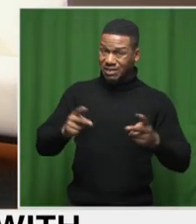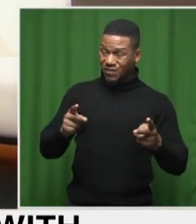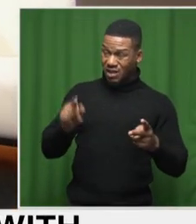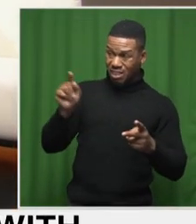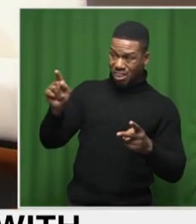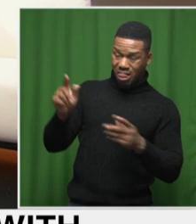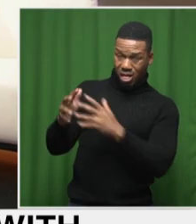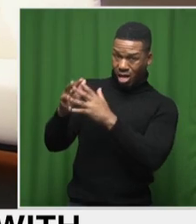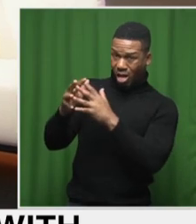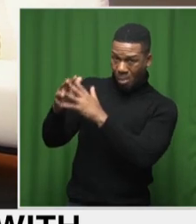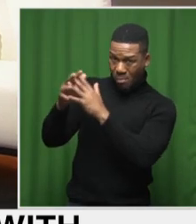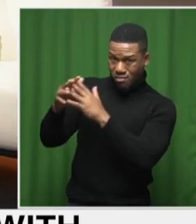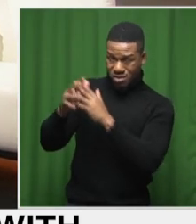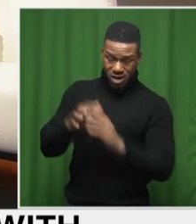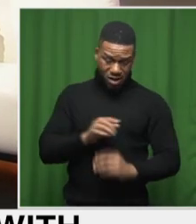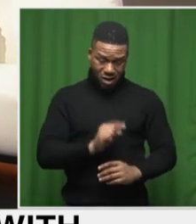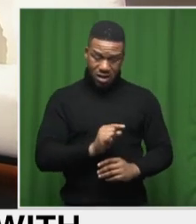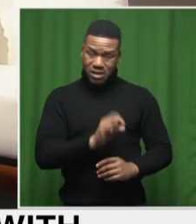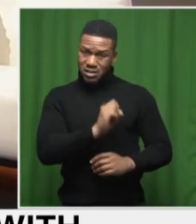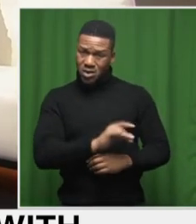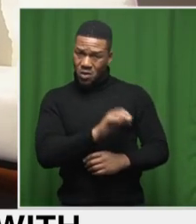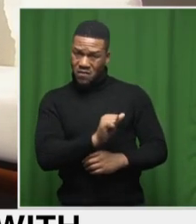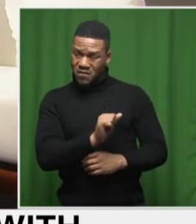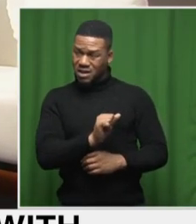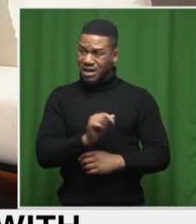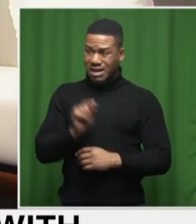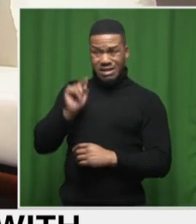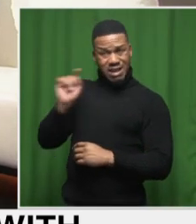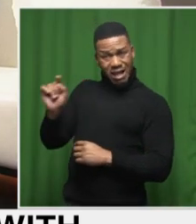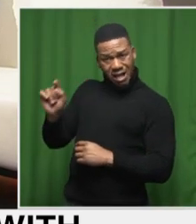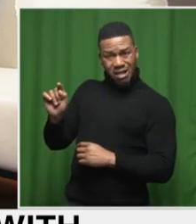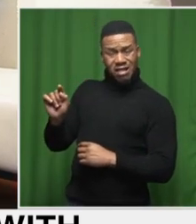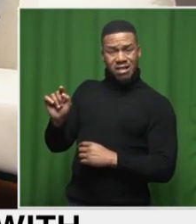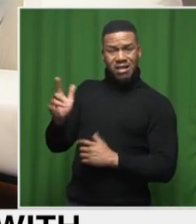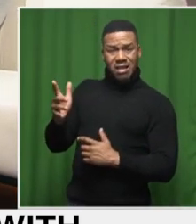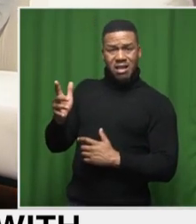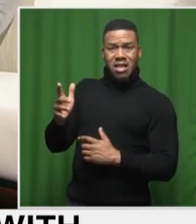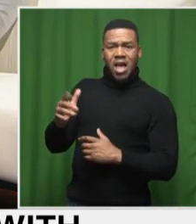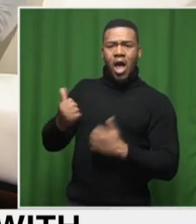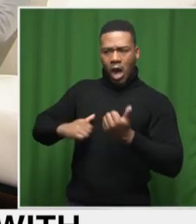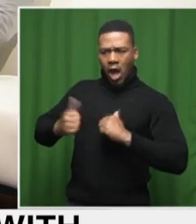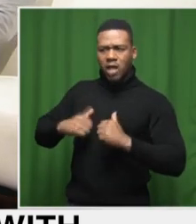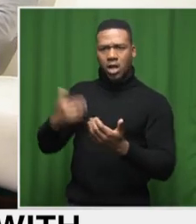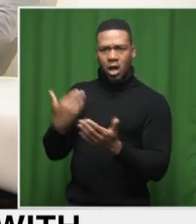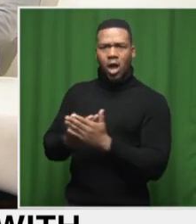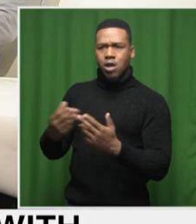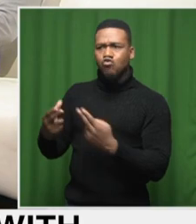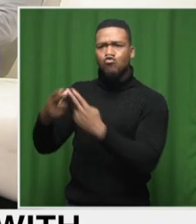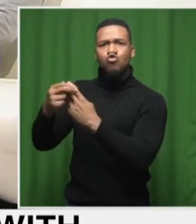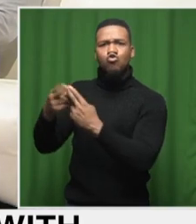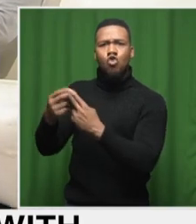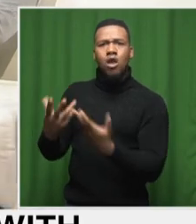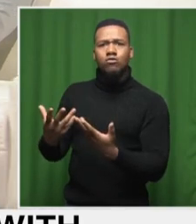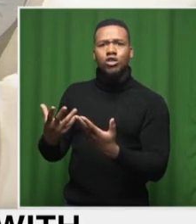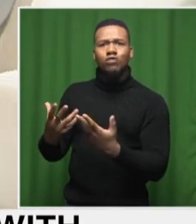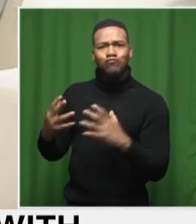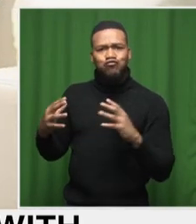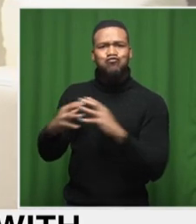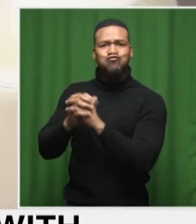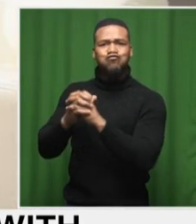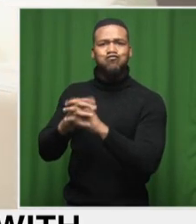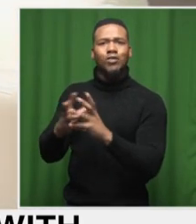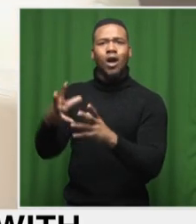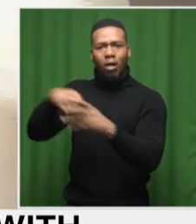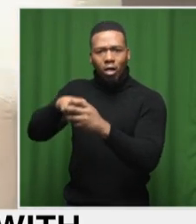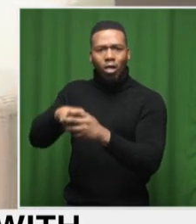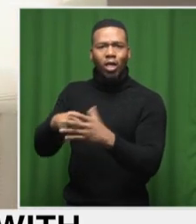Africa is that in the United States, I mean, actors are allowed to unionize and engage, while in South Africa, the landscape is